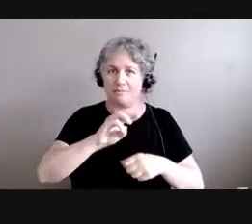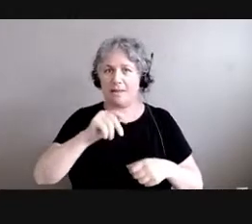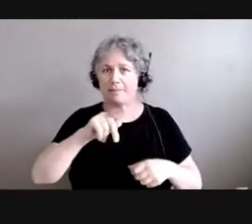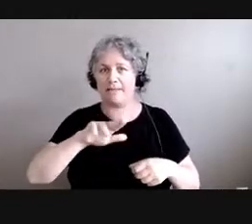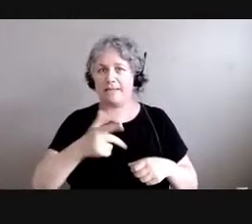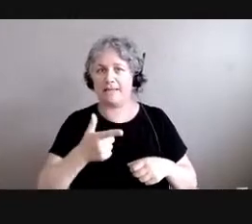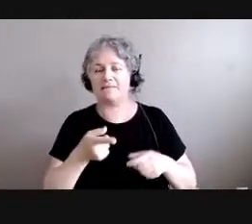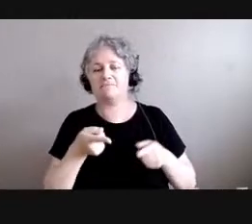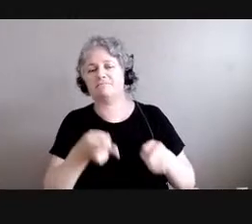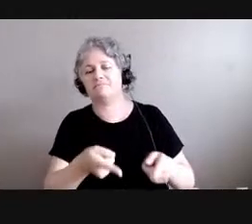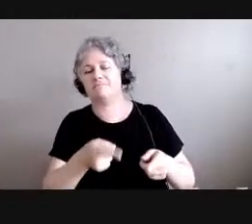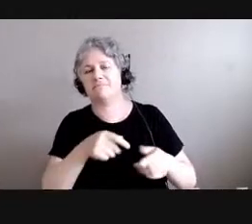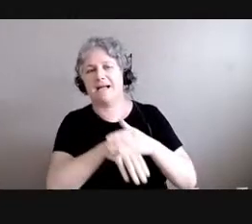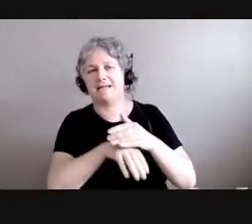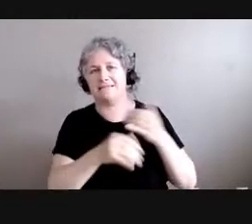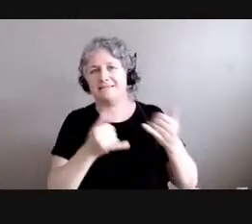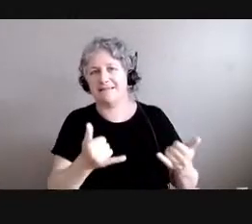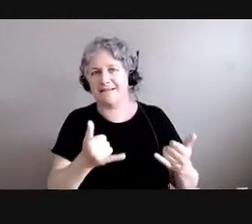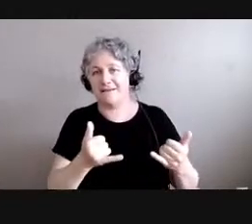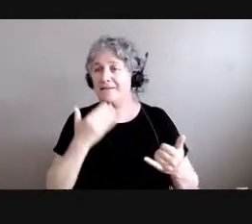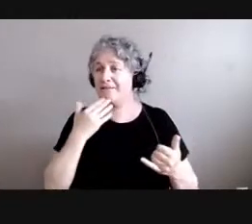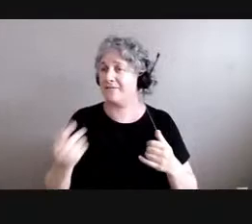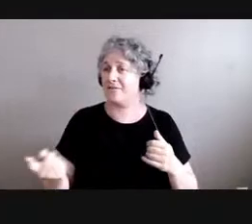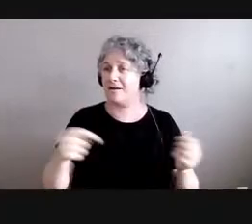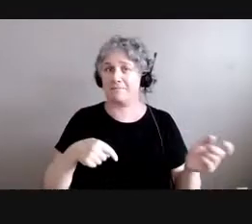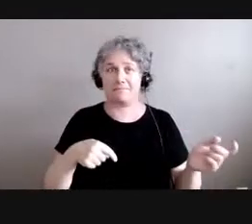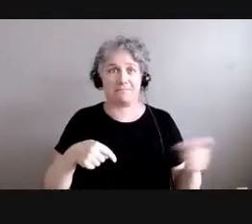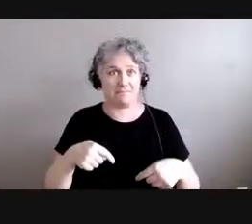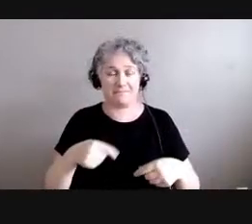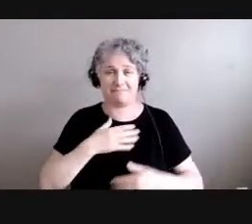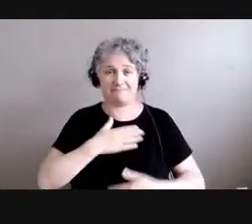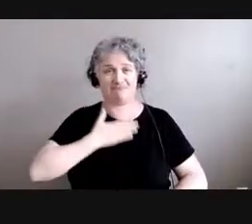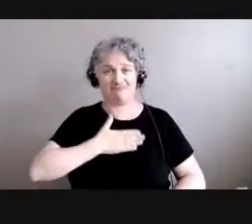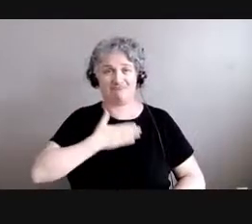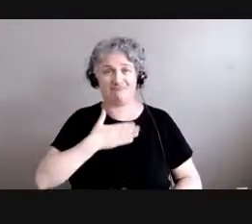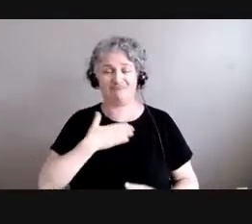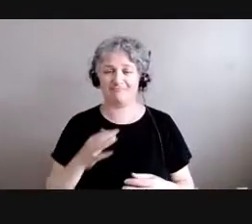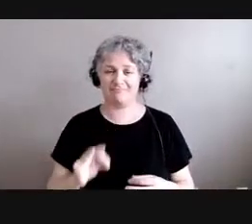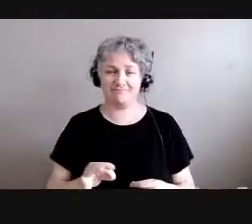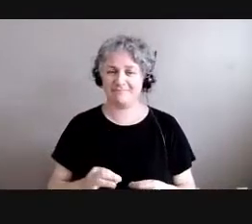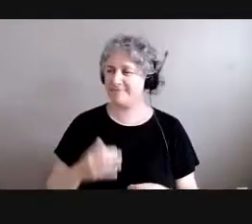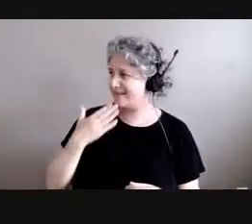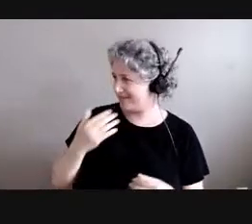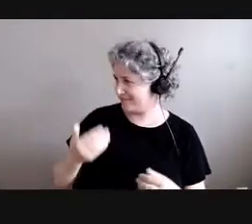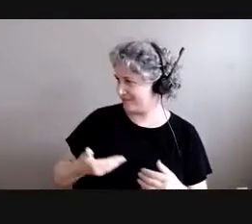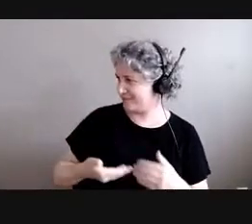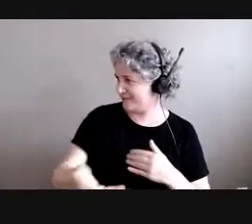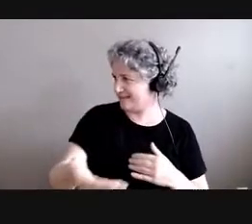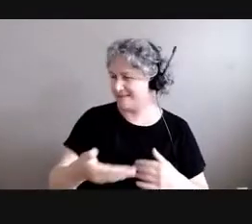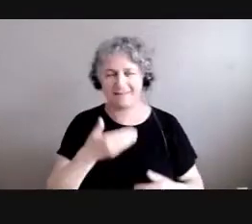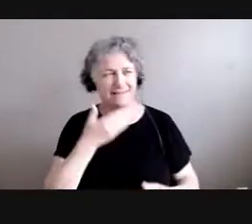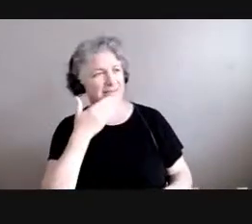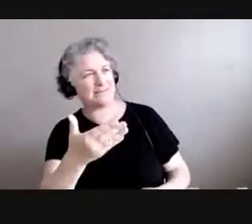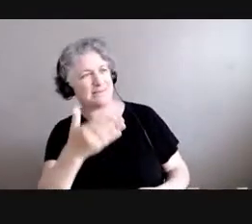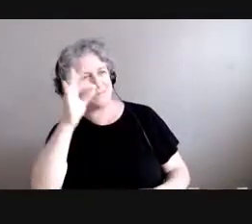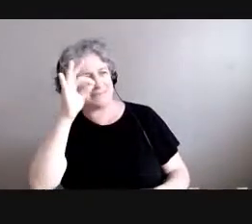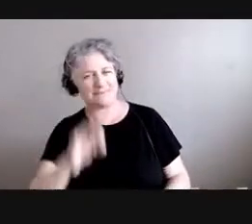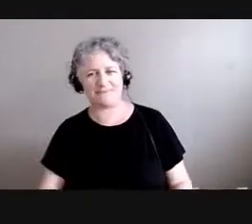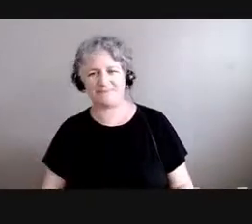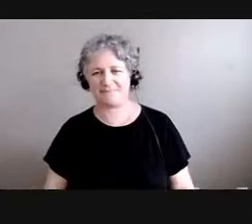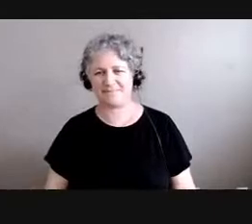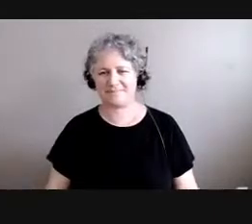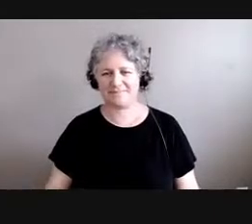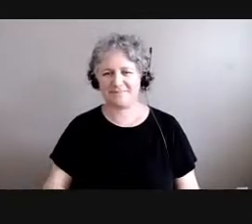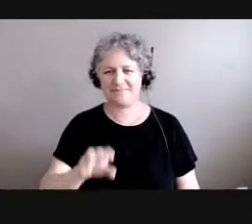Access Now, and thanks for showing up today. It's been a pleasure. Thanks for having us. Thank you. Thank